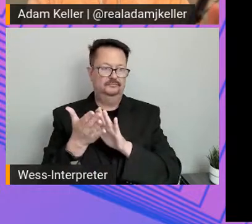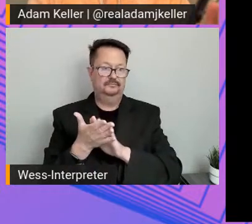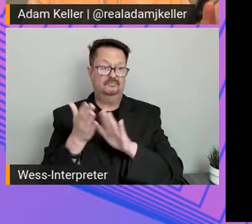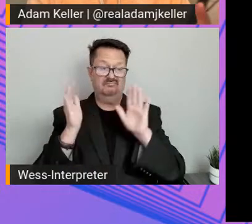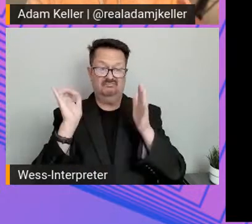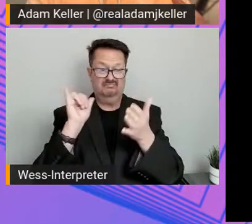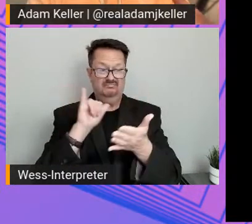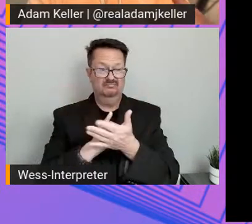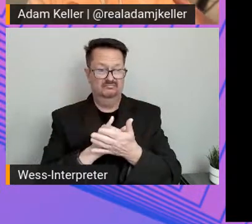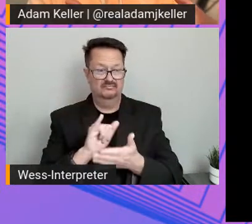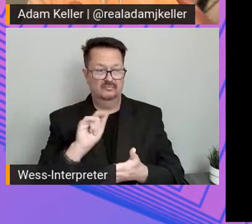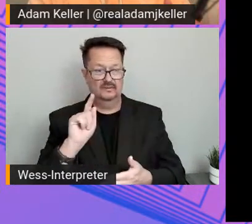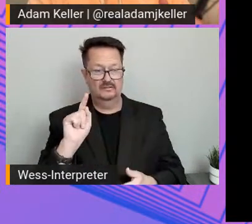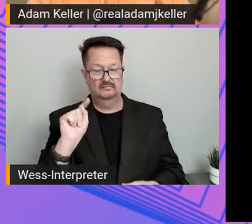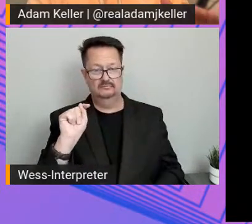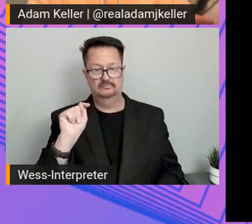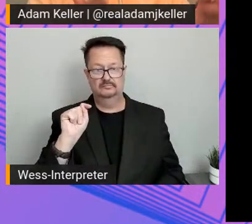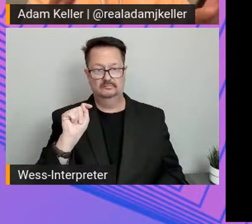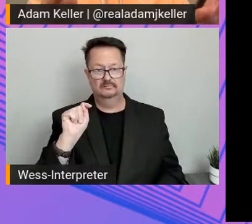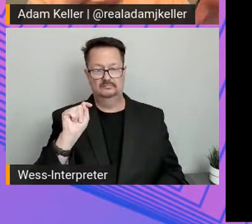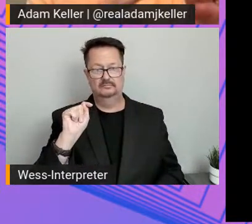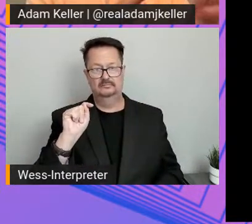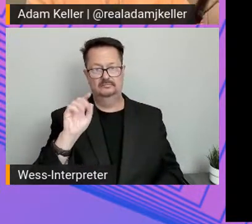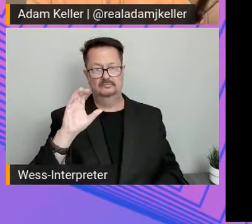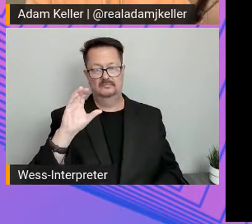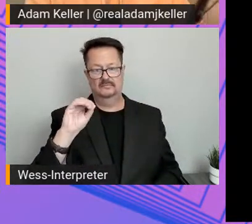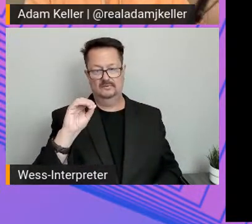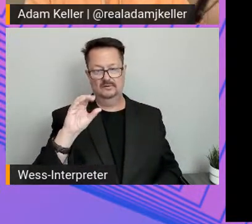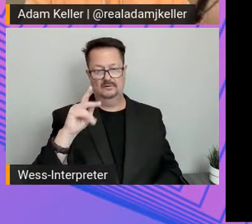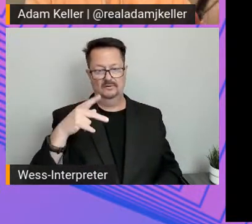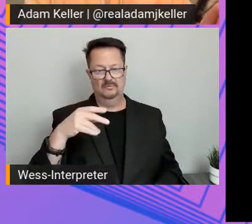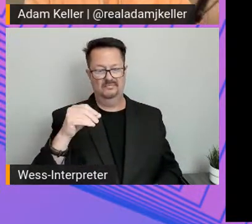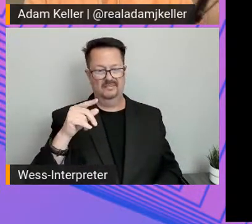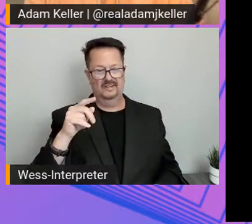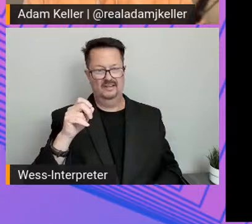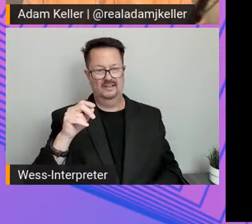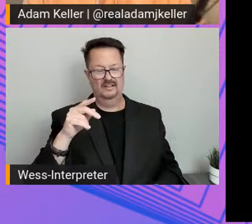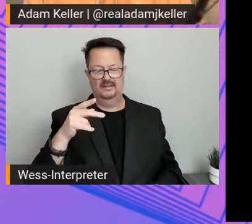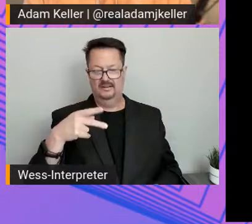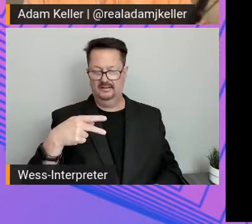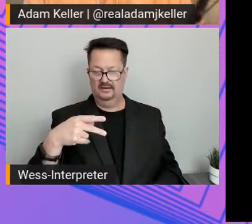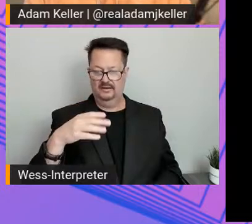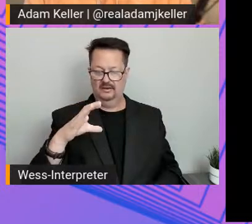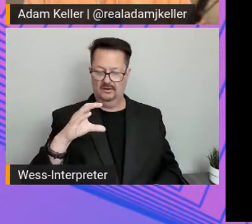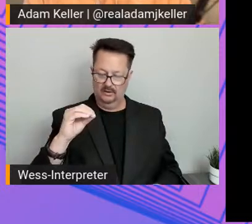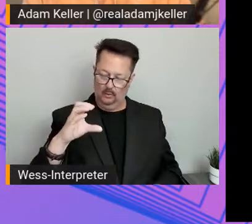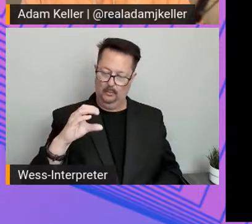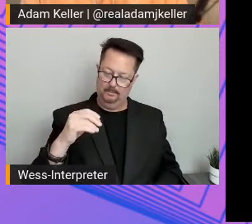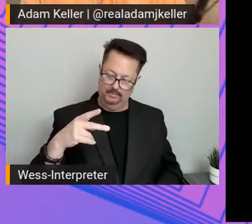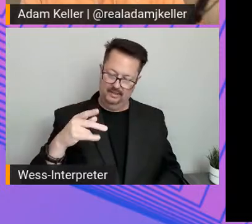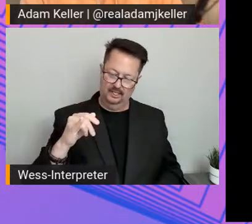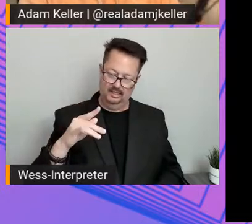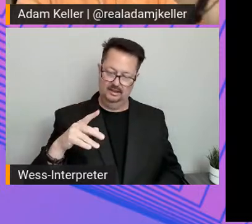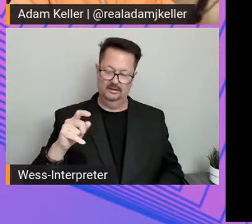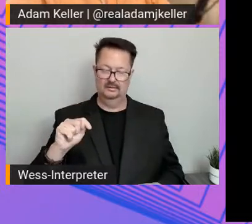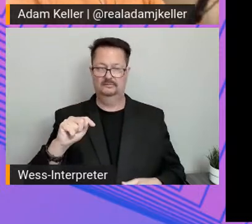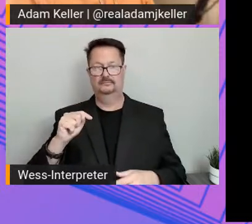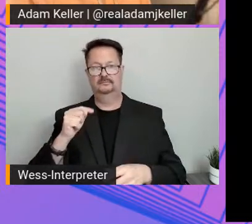it. So Copilot took care of all of that for me, just with me answering a few simple